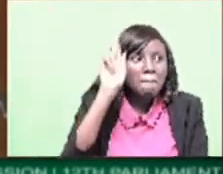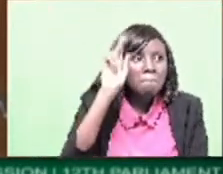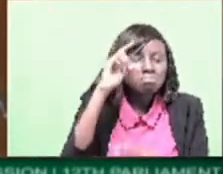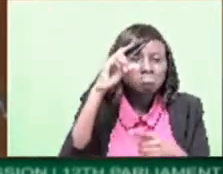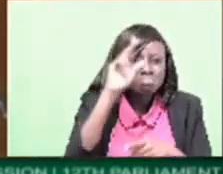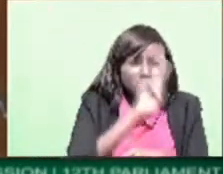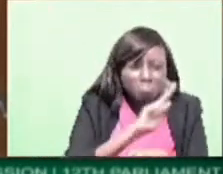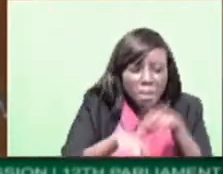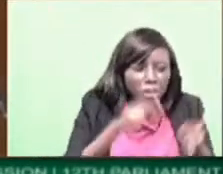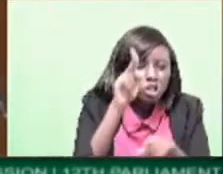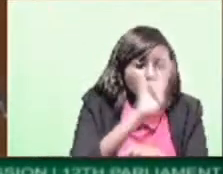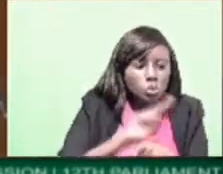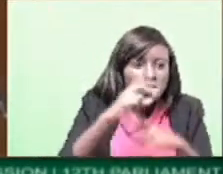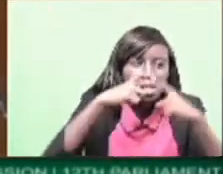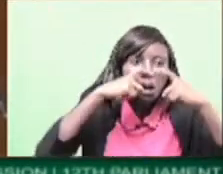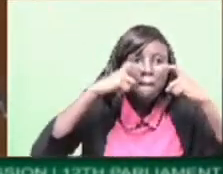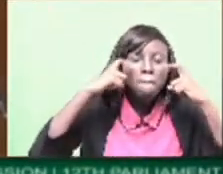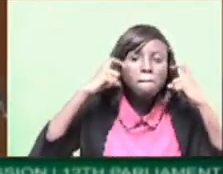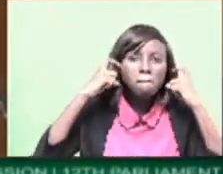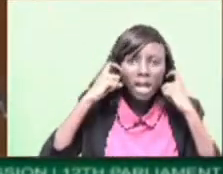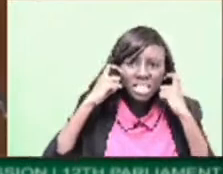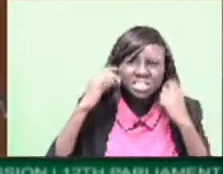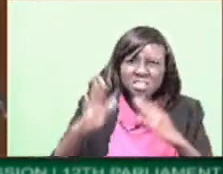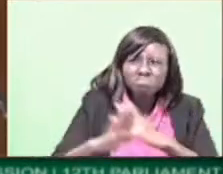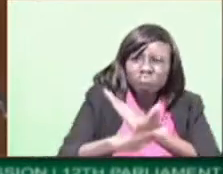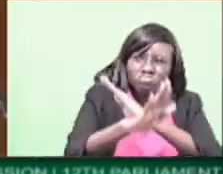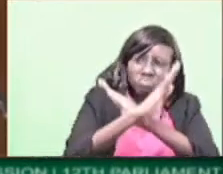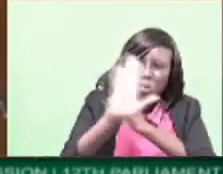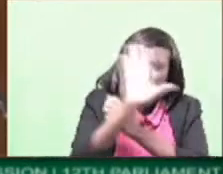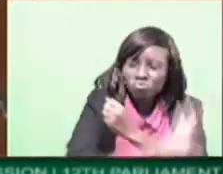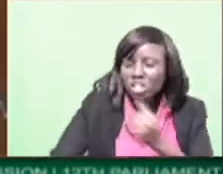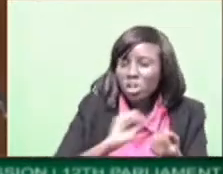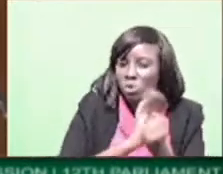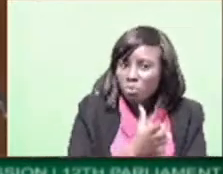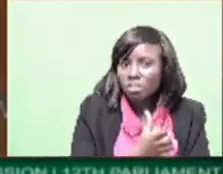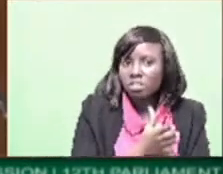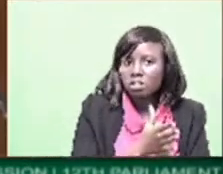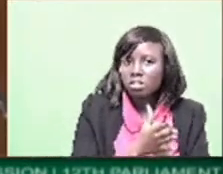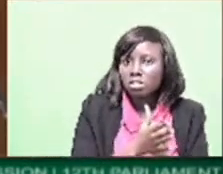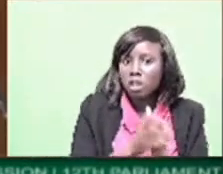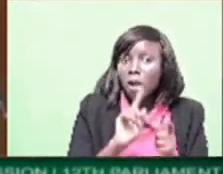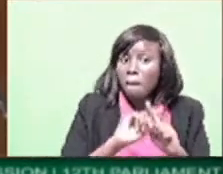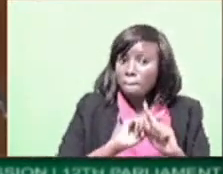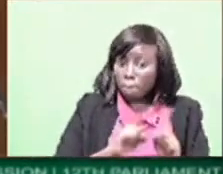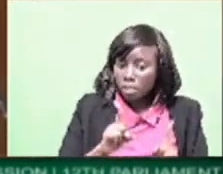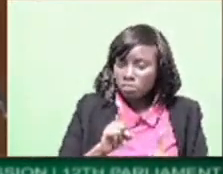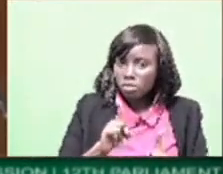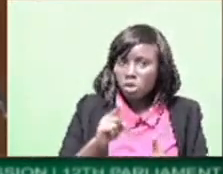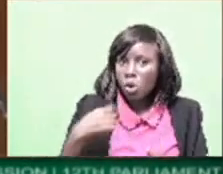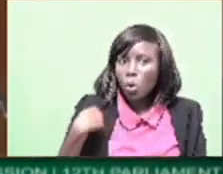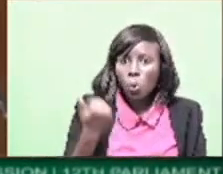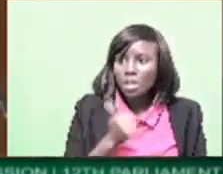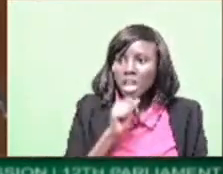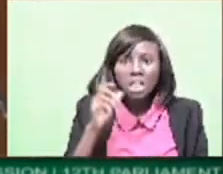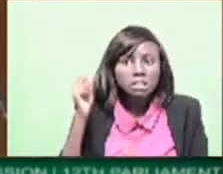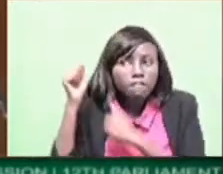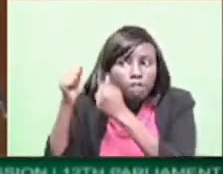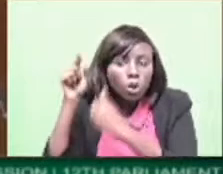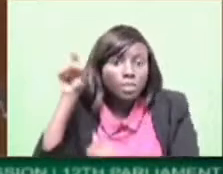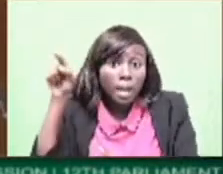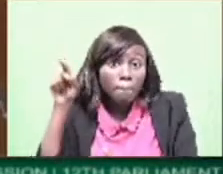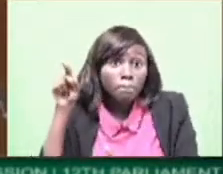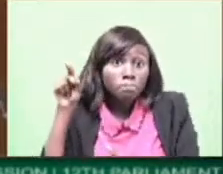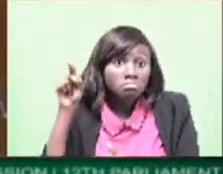this responsible government, from day one, took the advice of our local health experts, and I'd like to use the opportunity to thank them